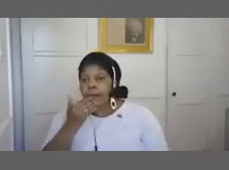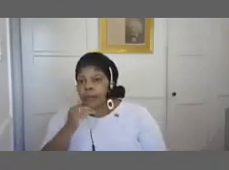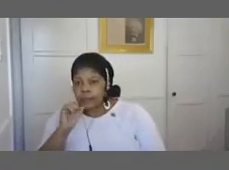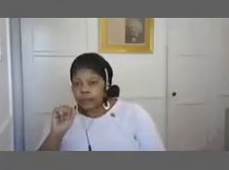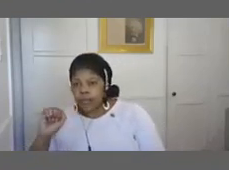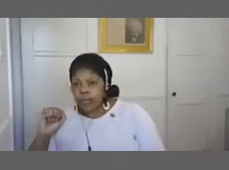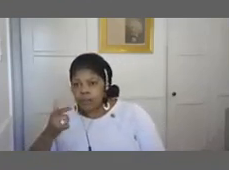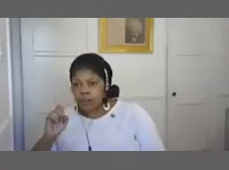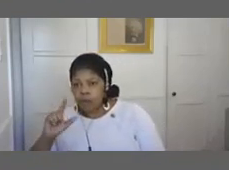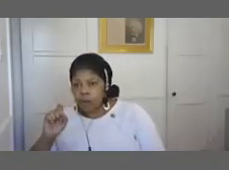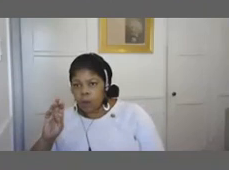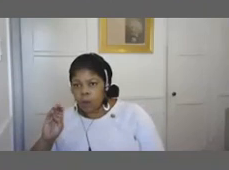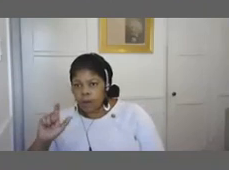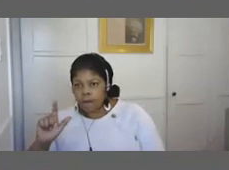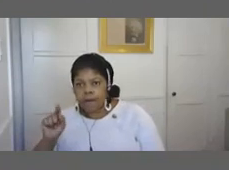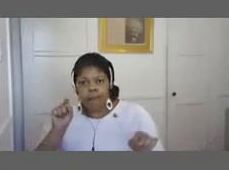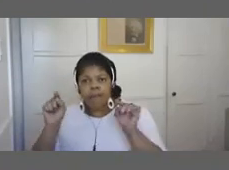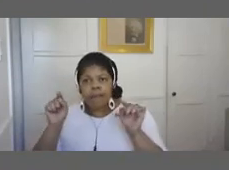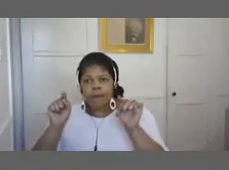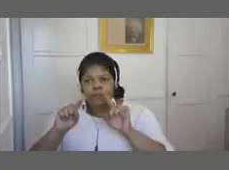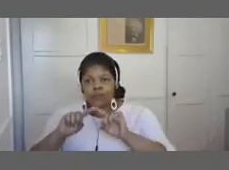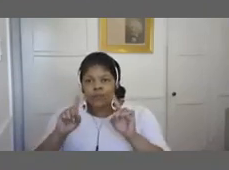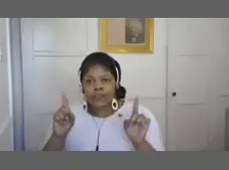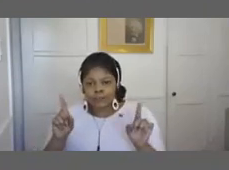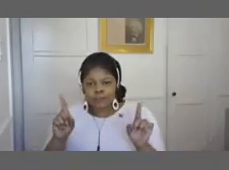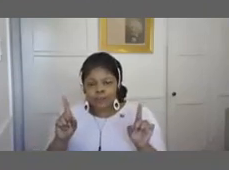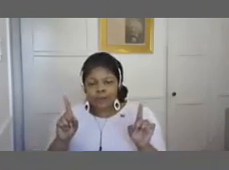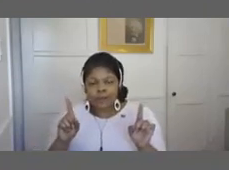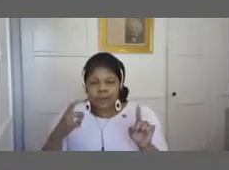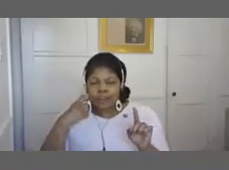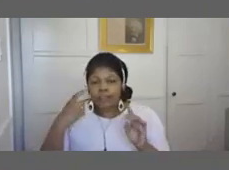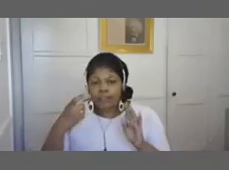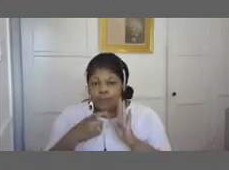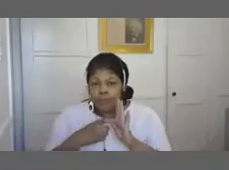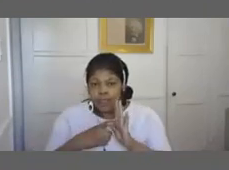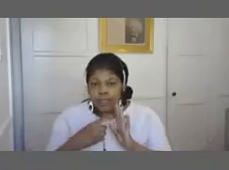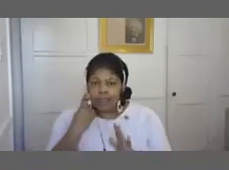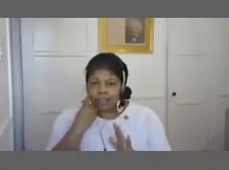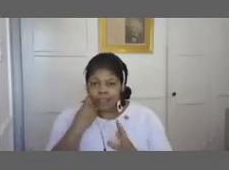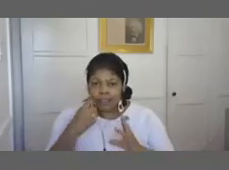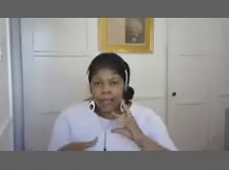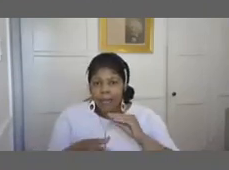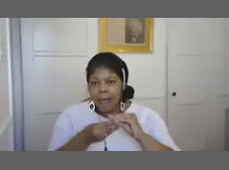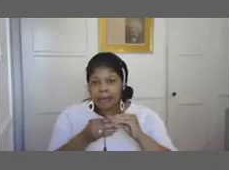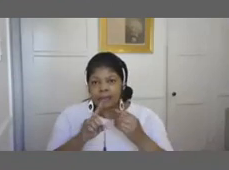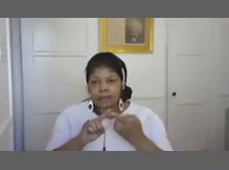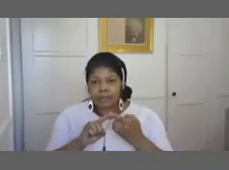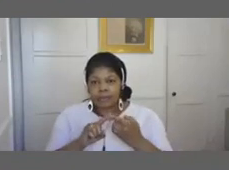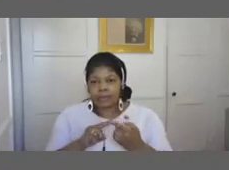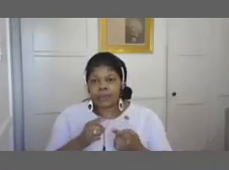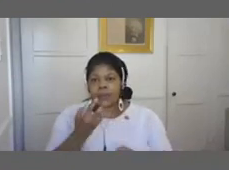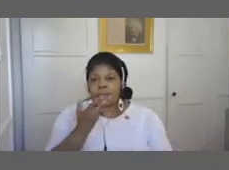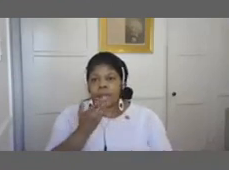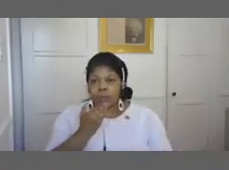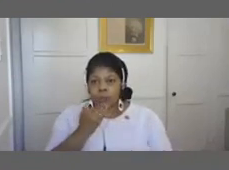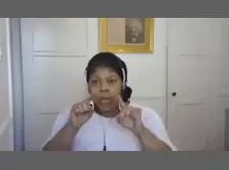I'll click OK. And you'll notice it was just added to my swatch panel. And because